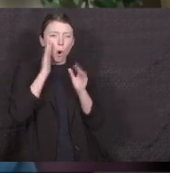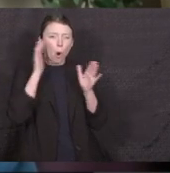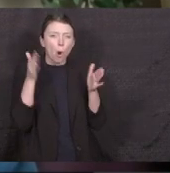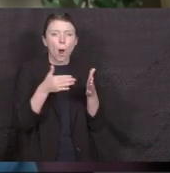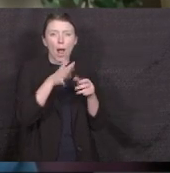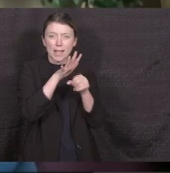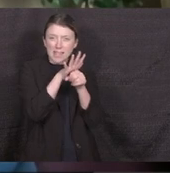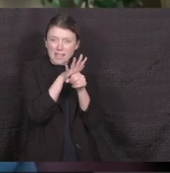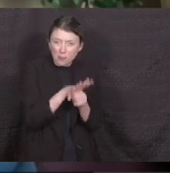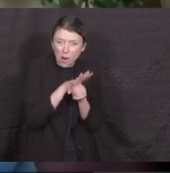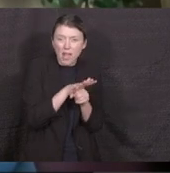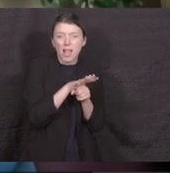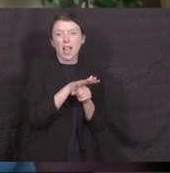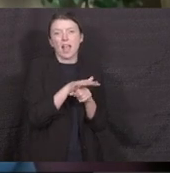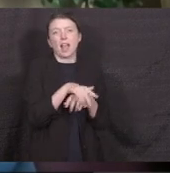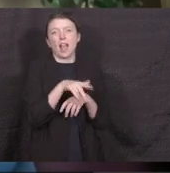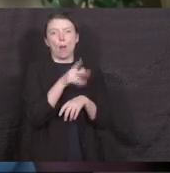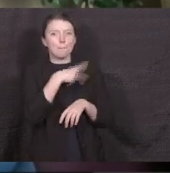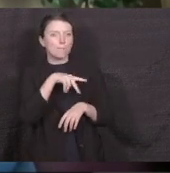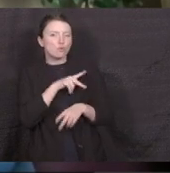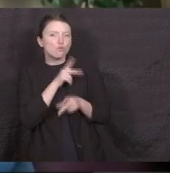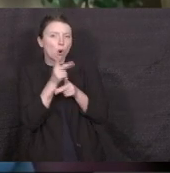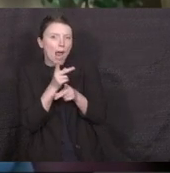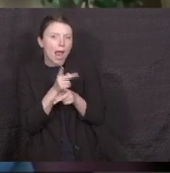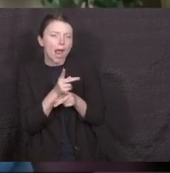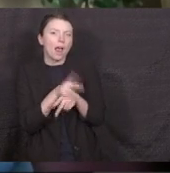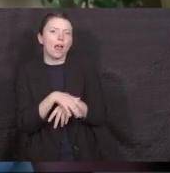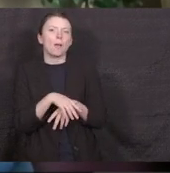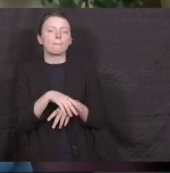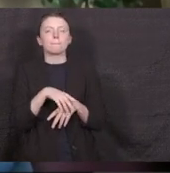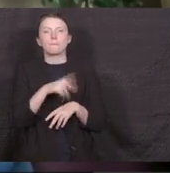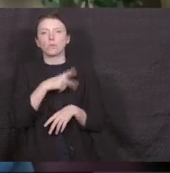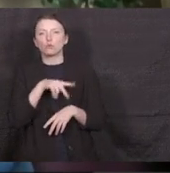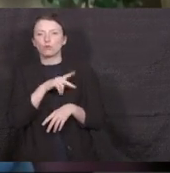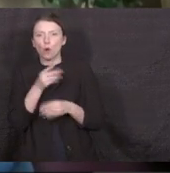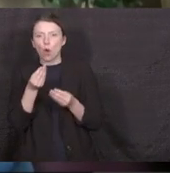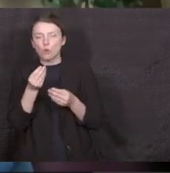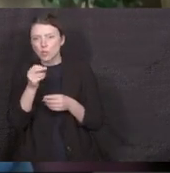stresses and just personal care, personal space,